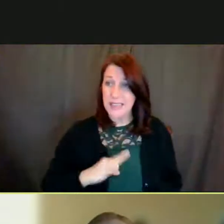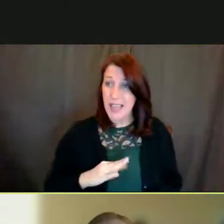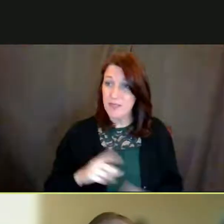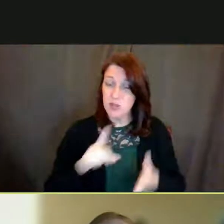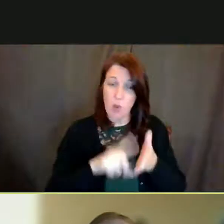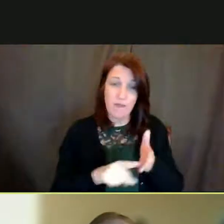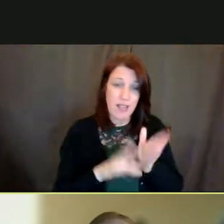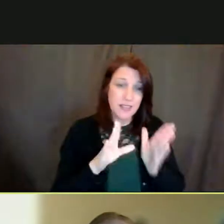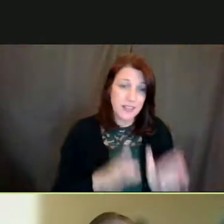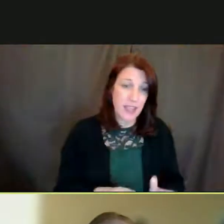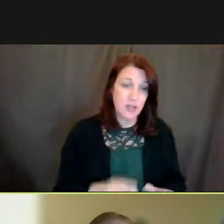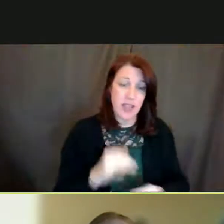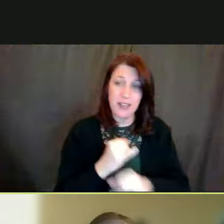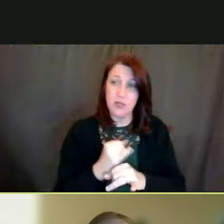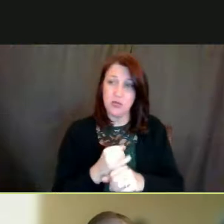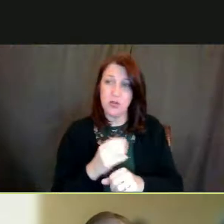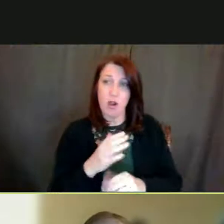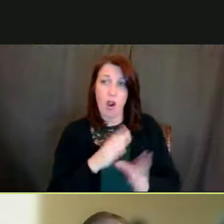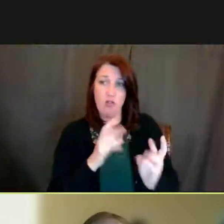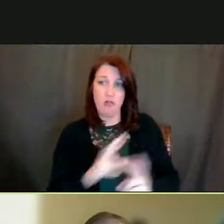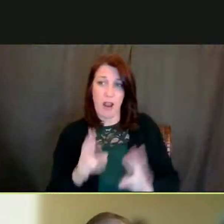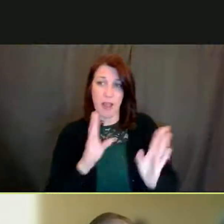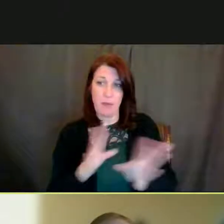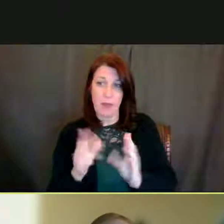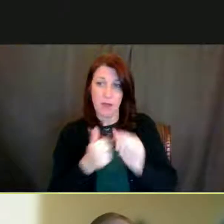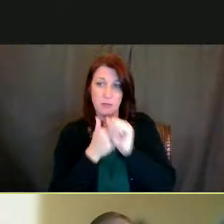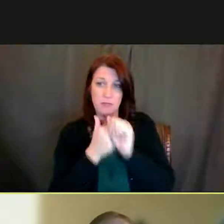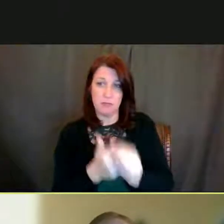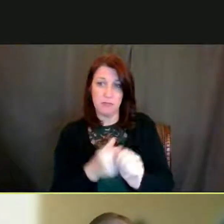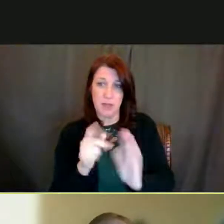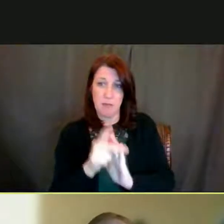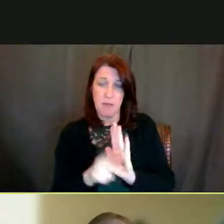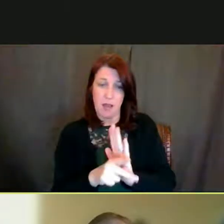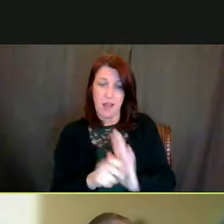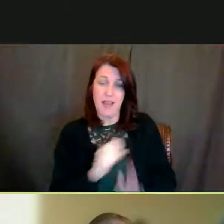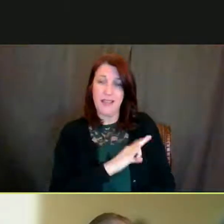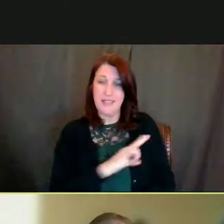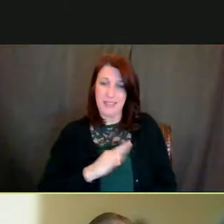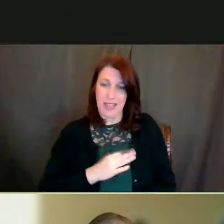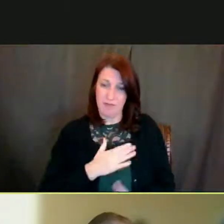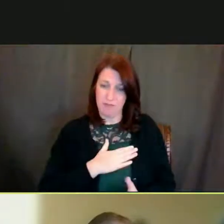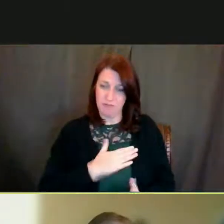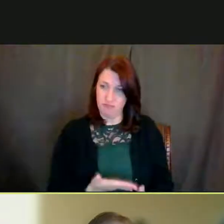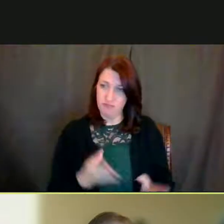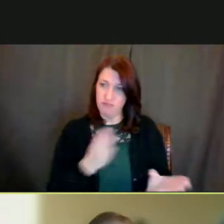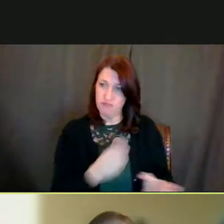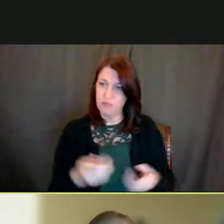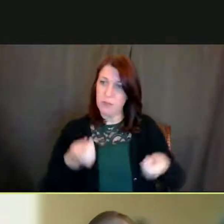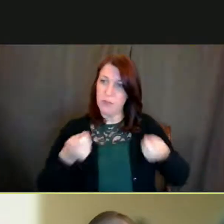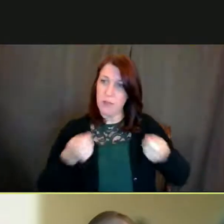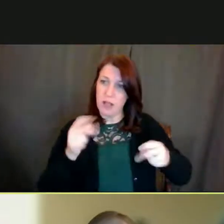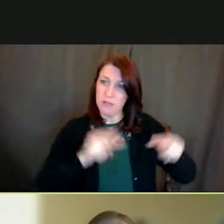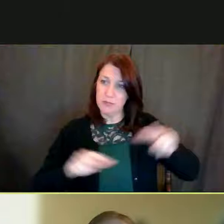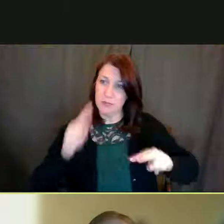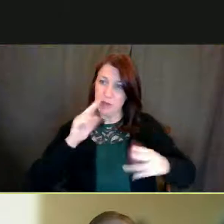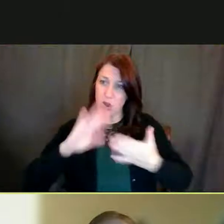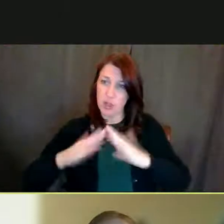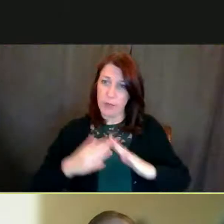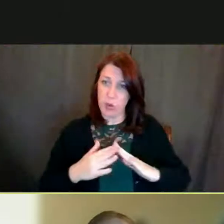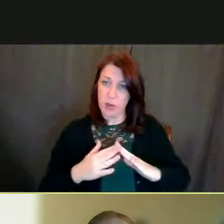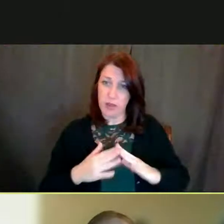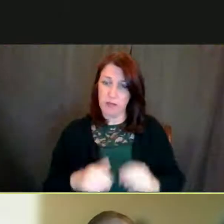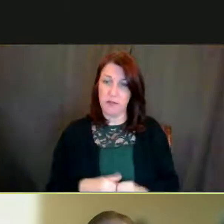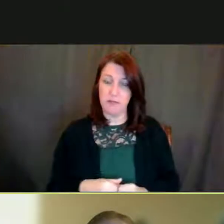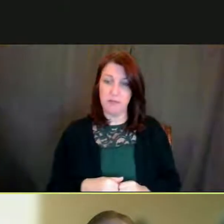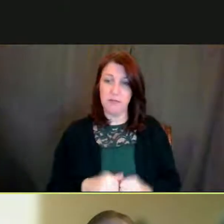will be prepared to comply with the policy, and staff will be well prepared to provide oversight and guidance for the community. And with that, I will